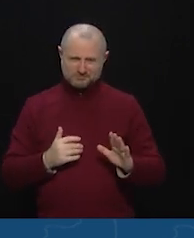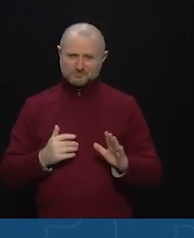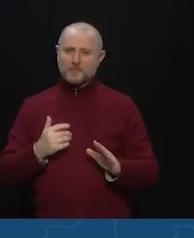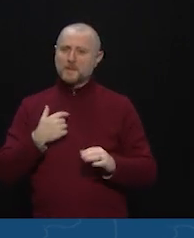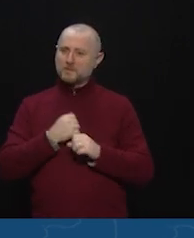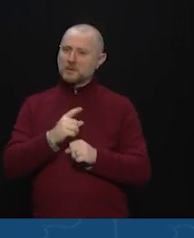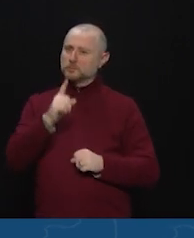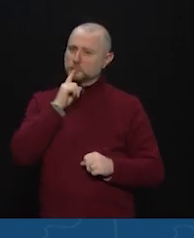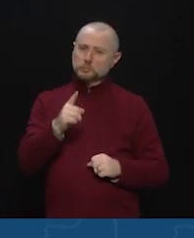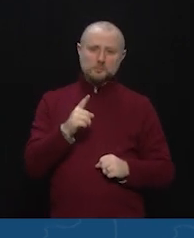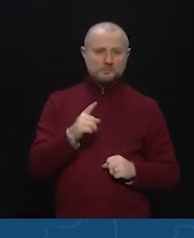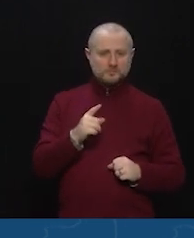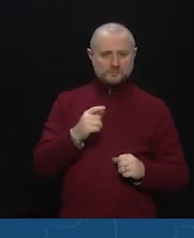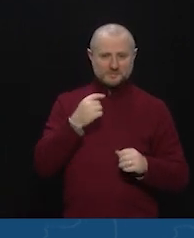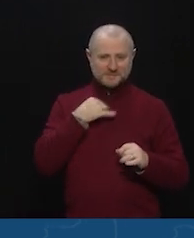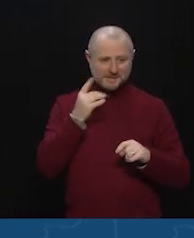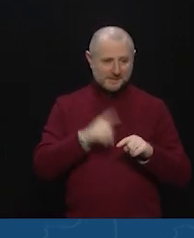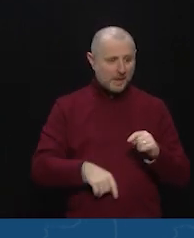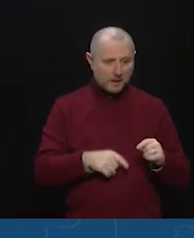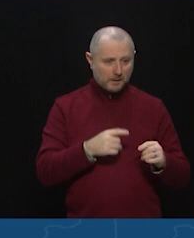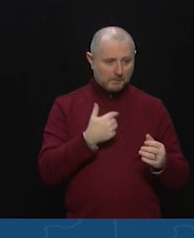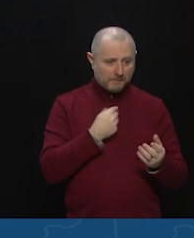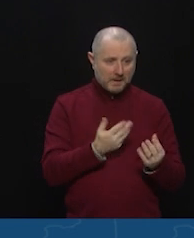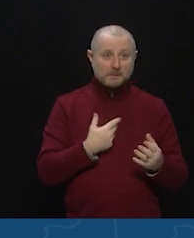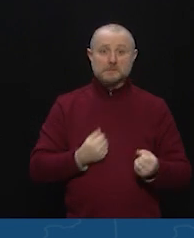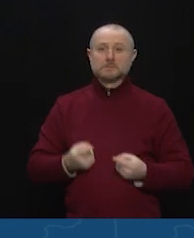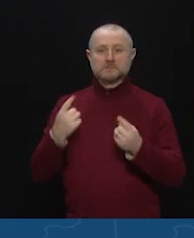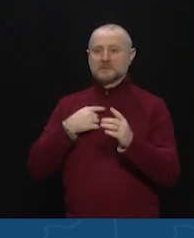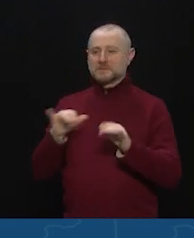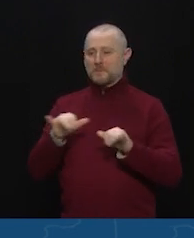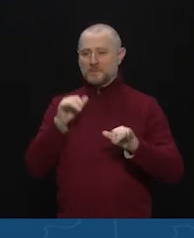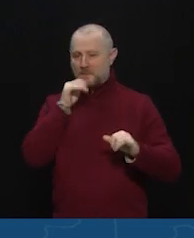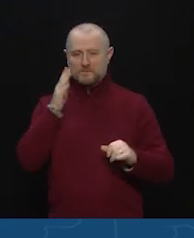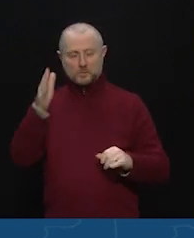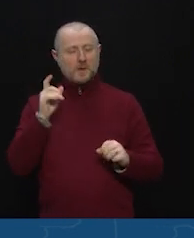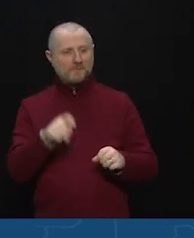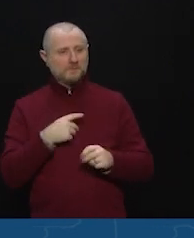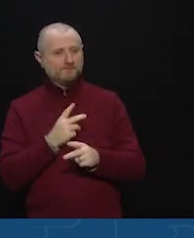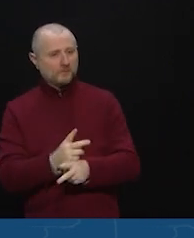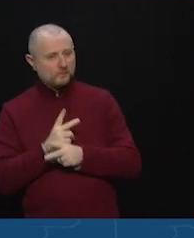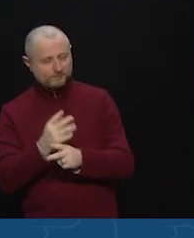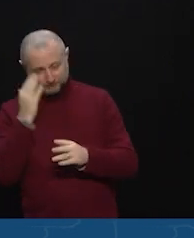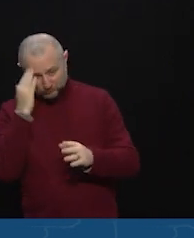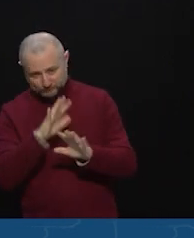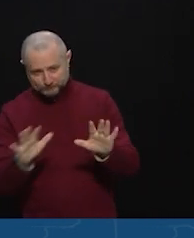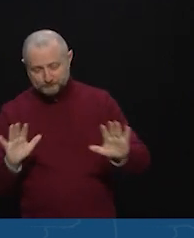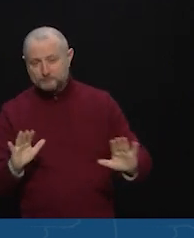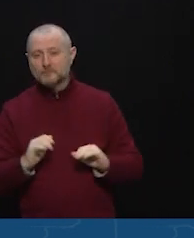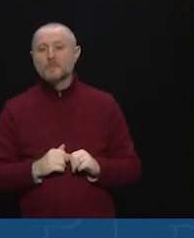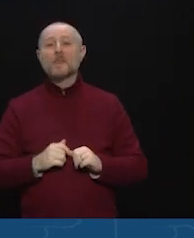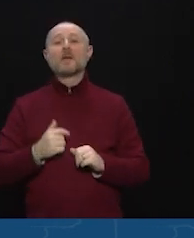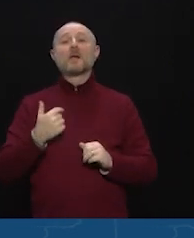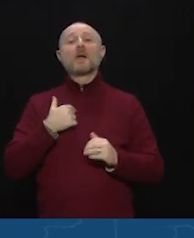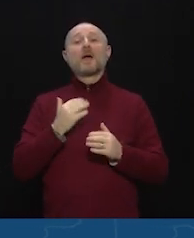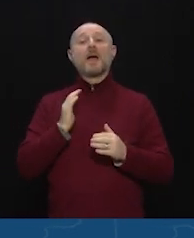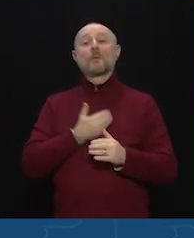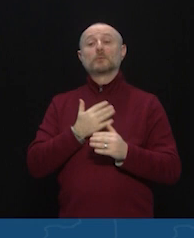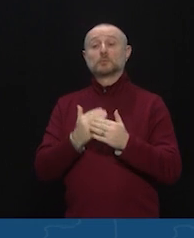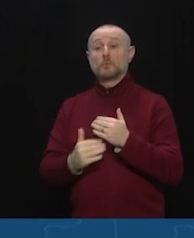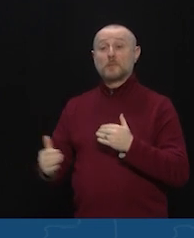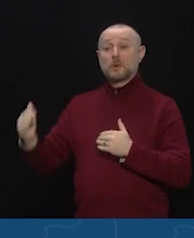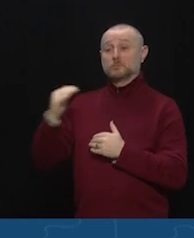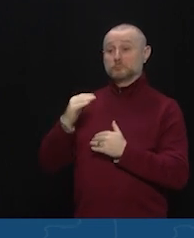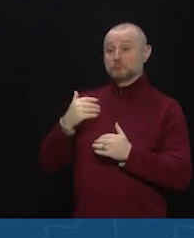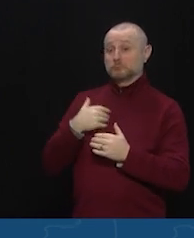and then you're not able to make those investments later. So where does the surplus go? We make, in this budget, there are